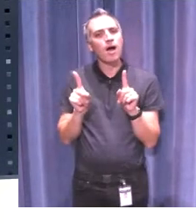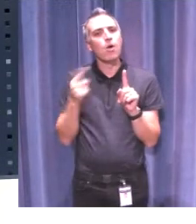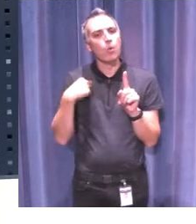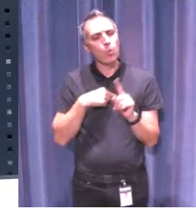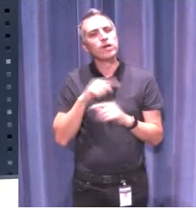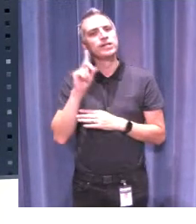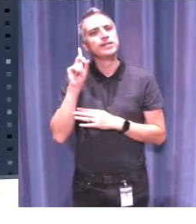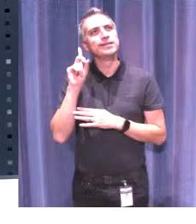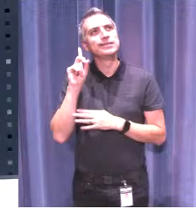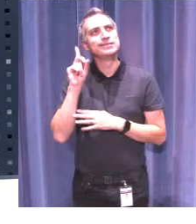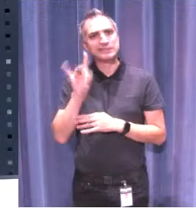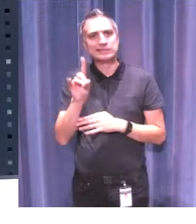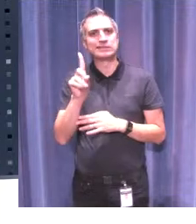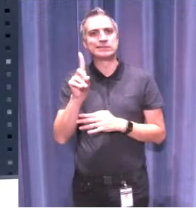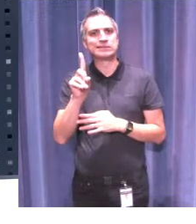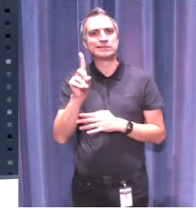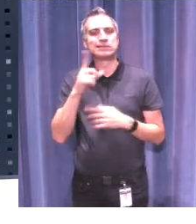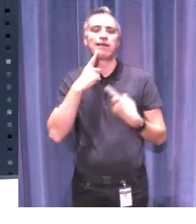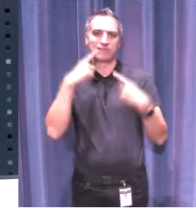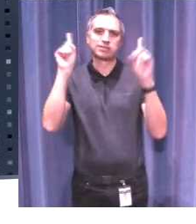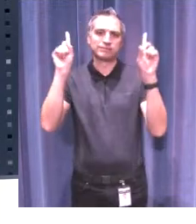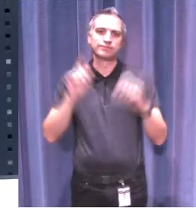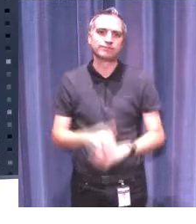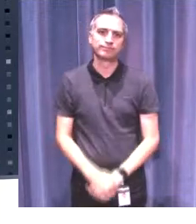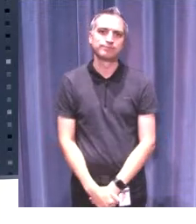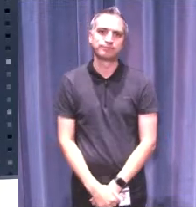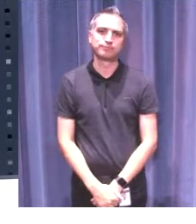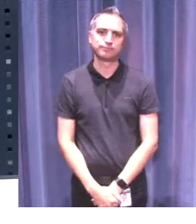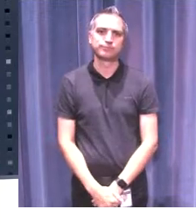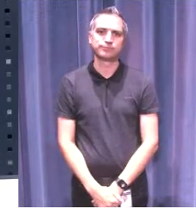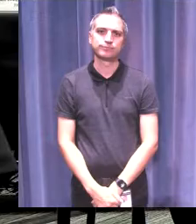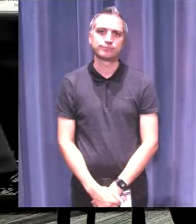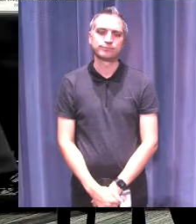were, I think, effective in that.